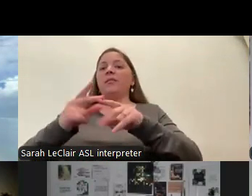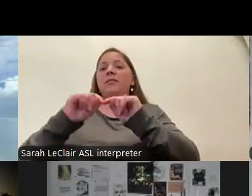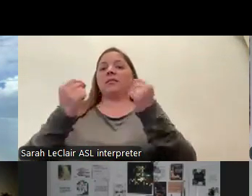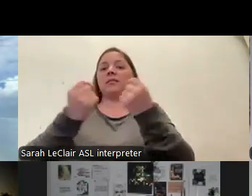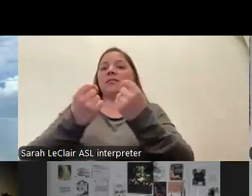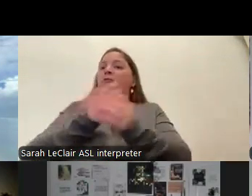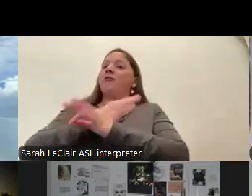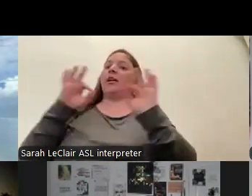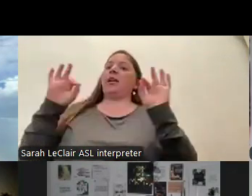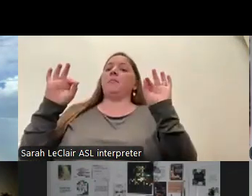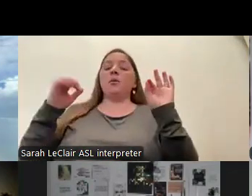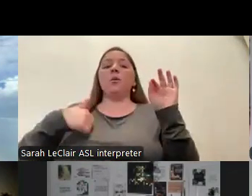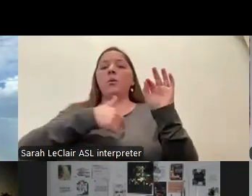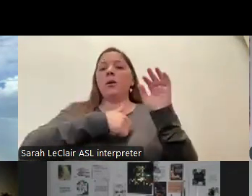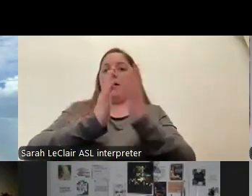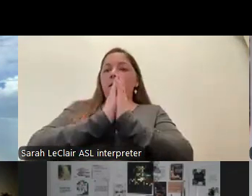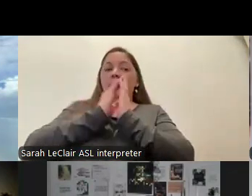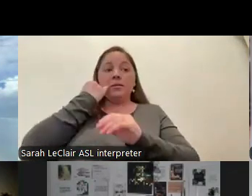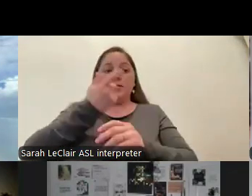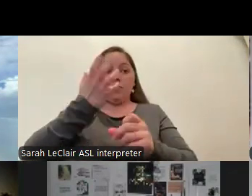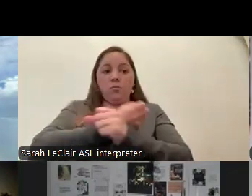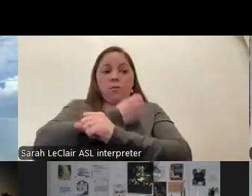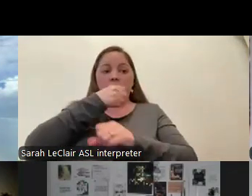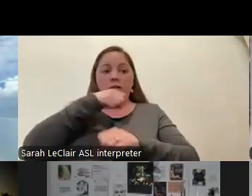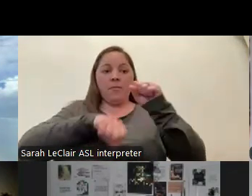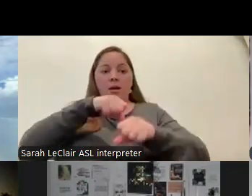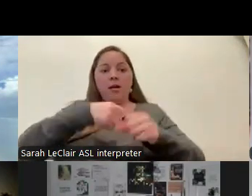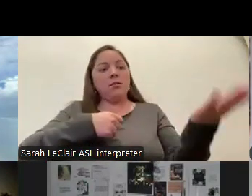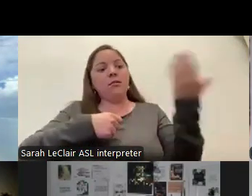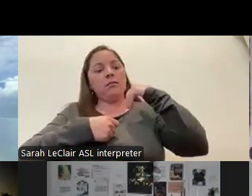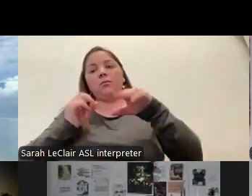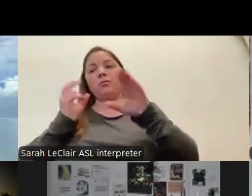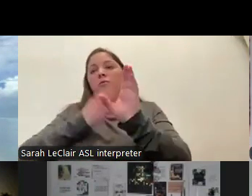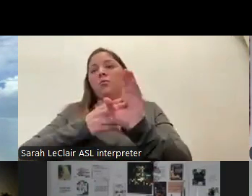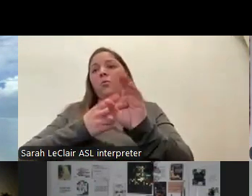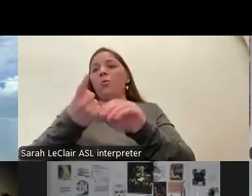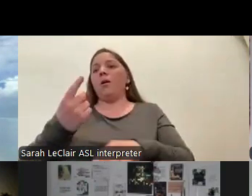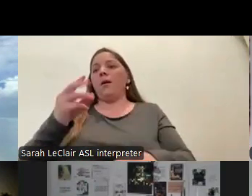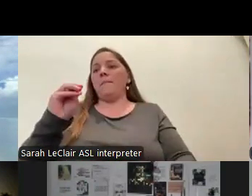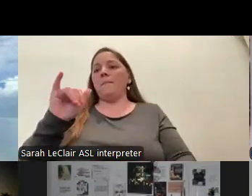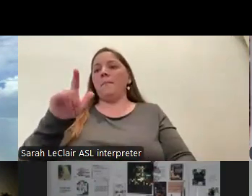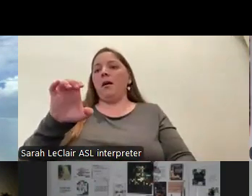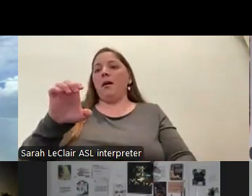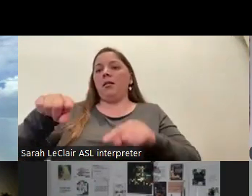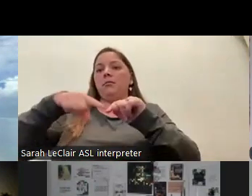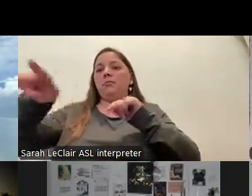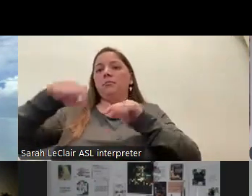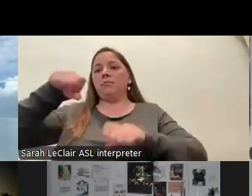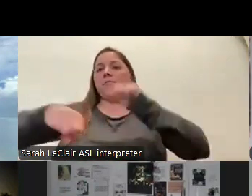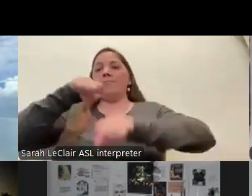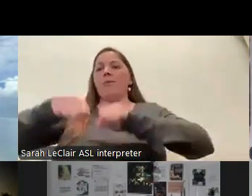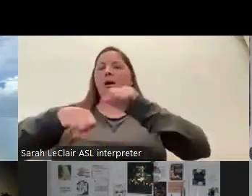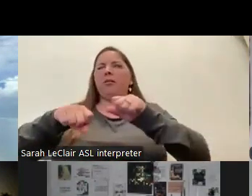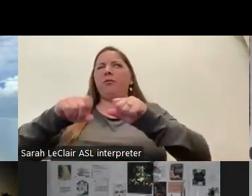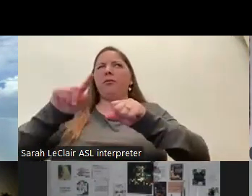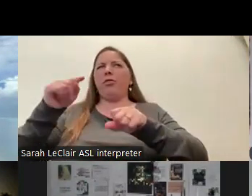ask for the participants who won the bike is to join us in a mile long bikeathon, I guess you would